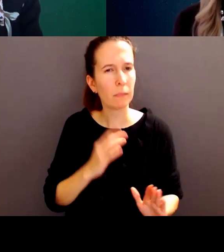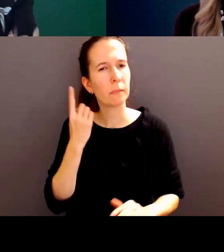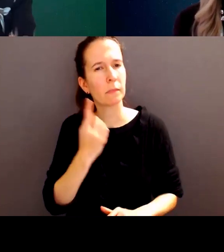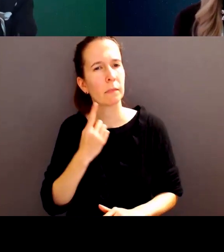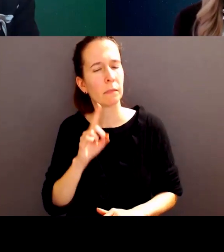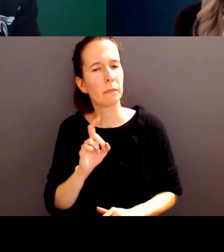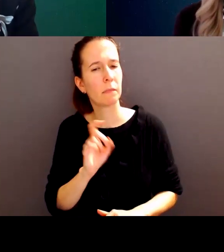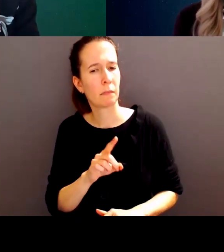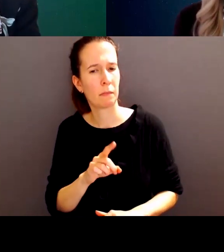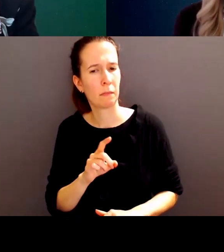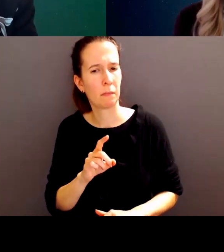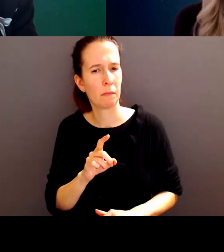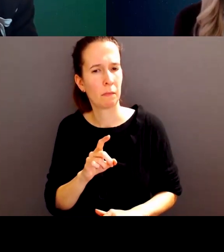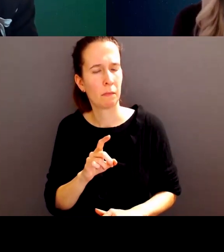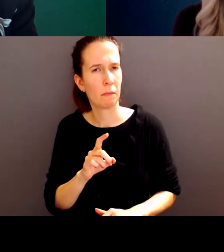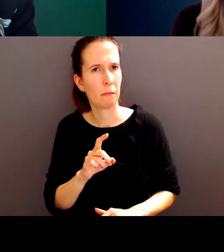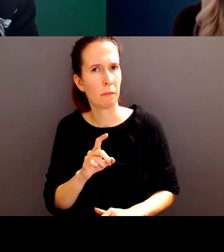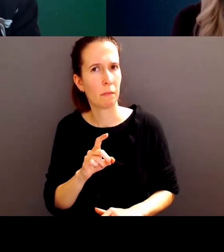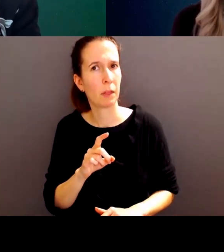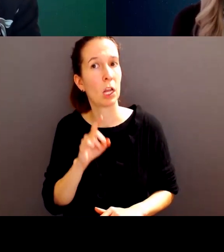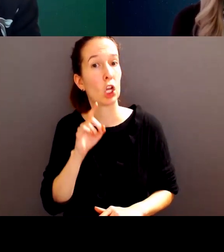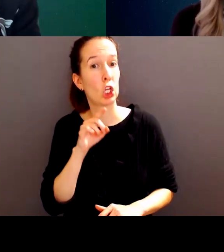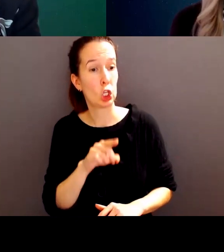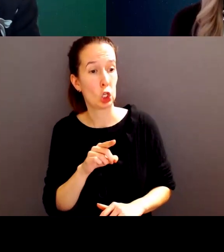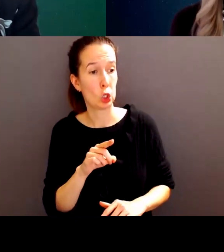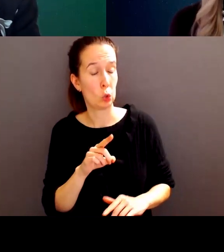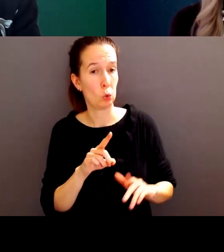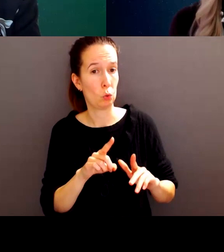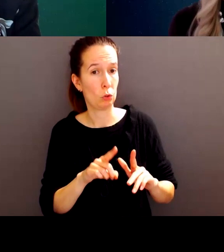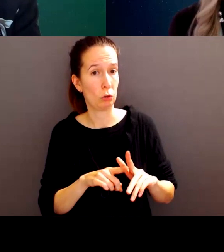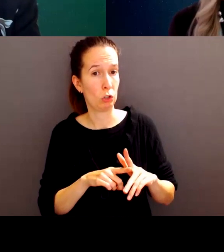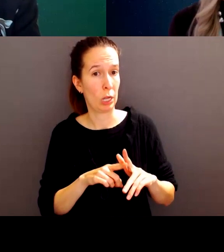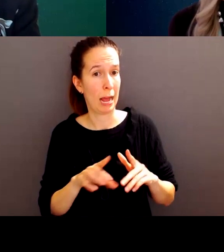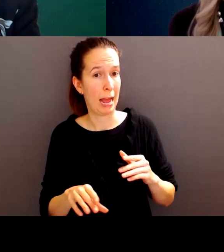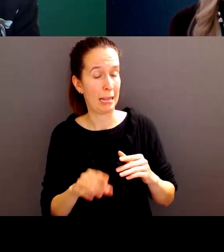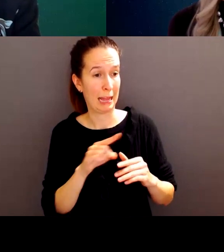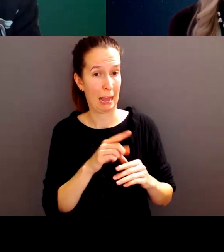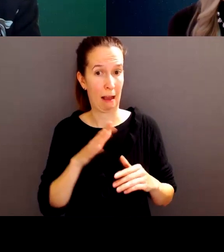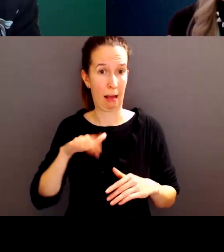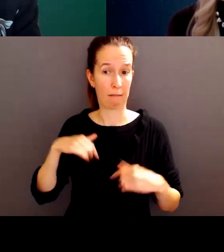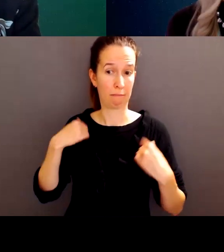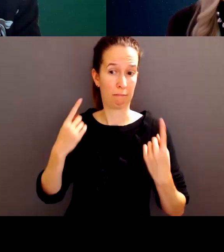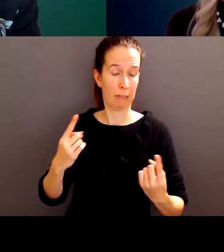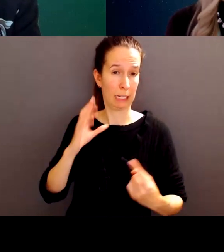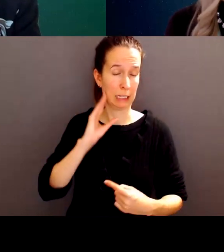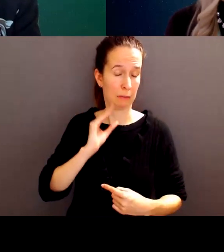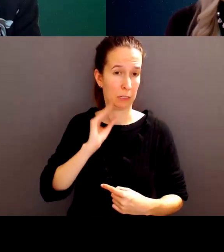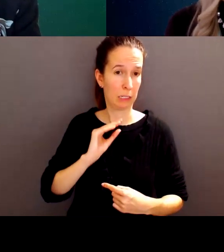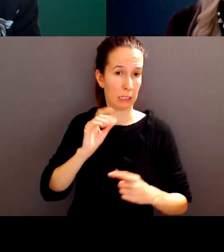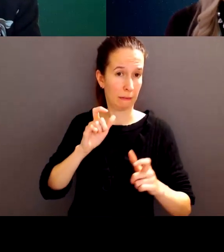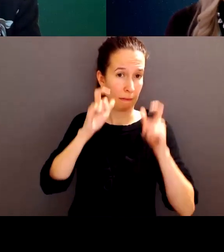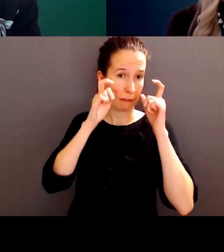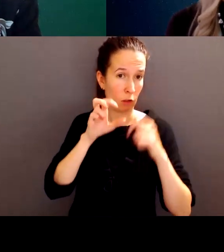just the introduction of VR technology created additional anxiety to your participants, and if you could speak to